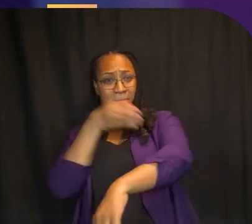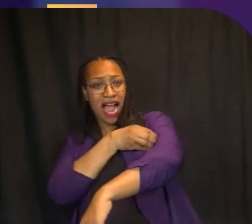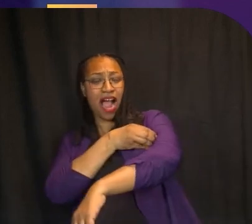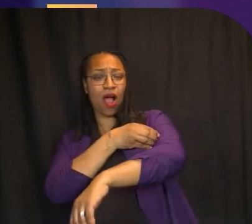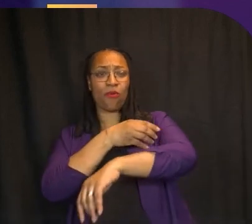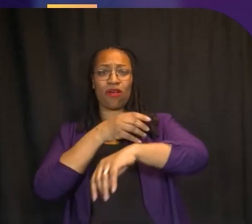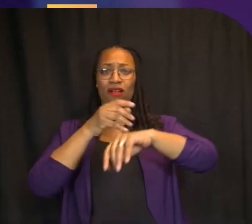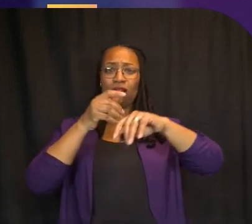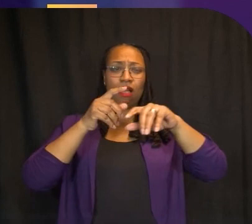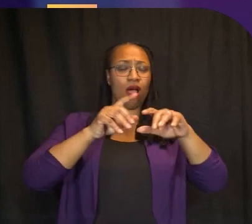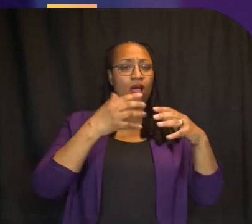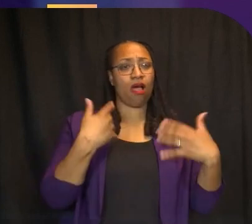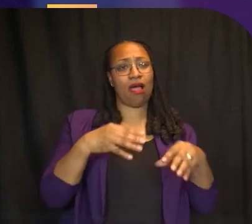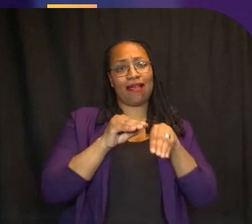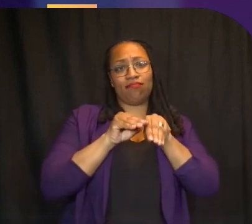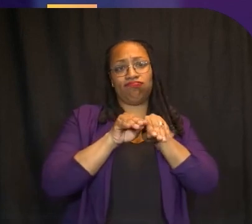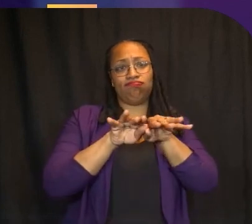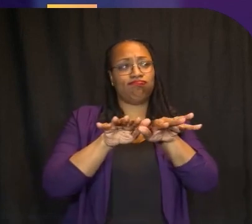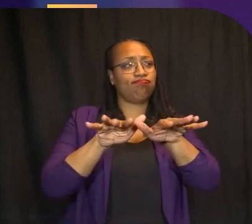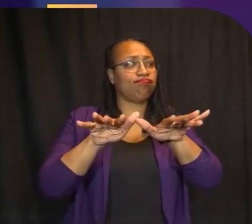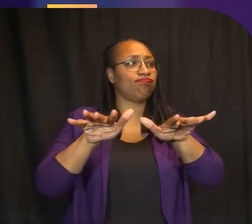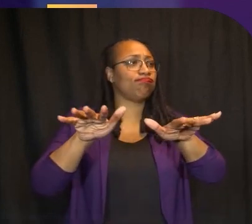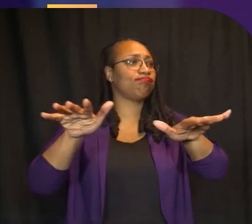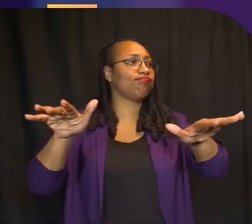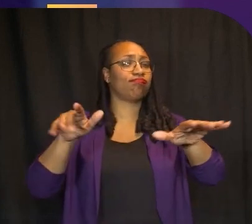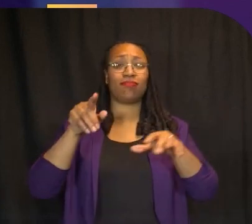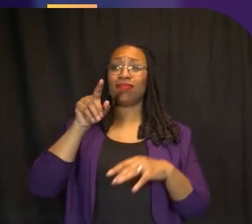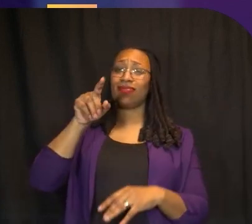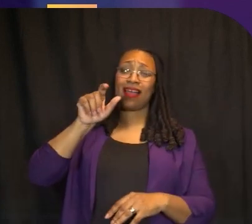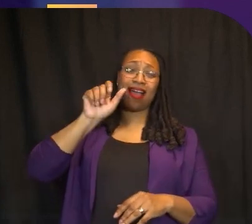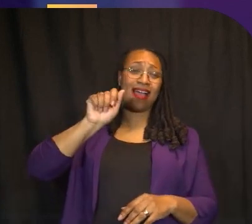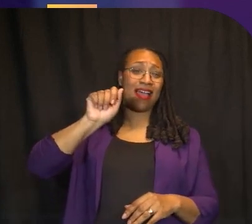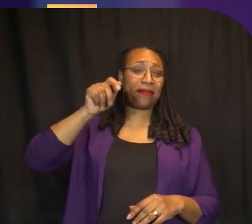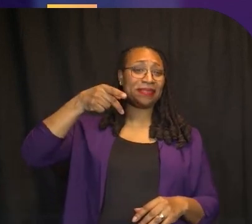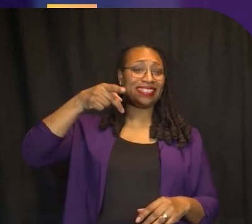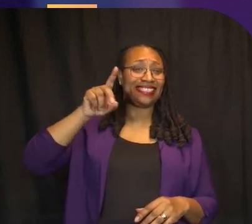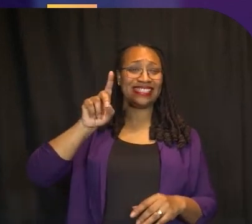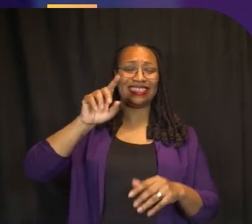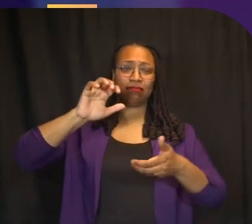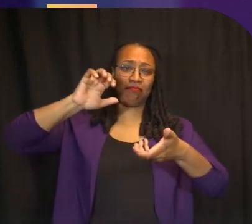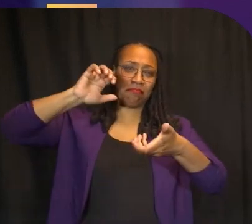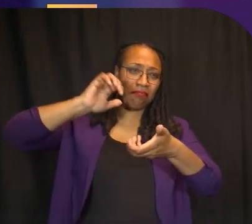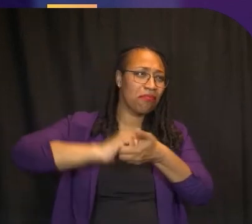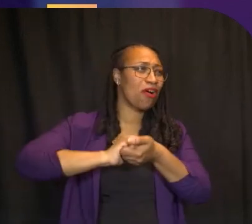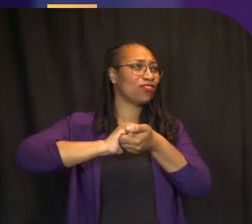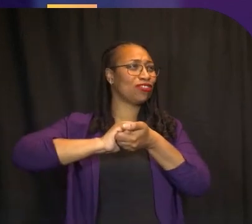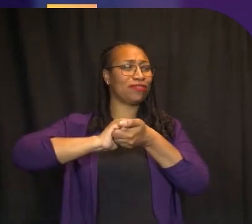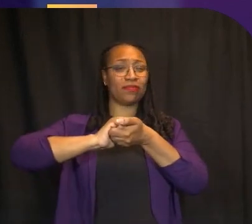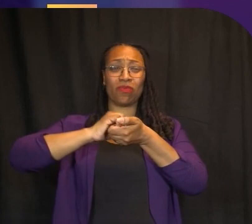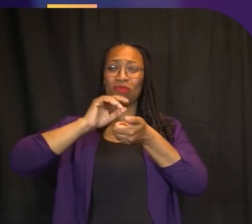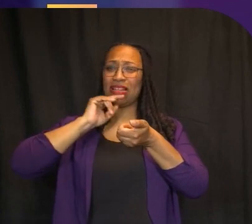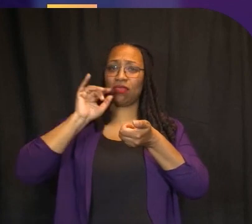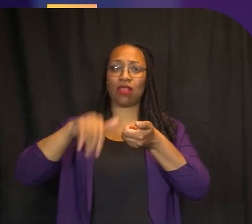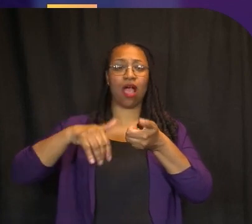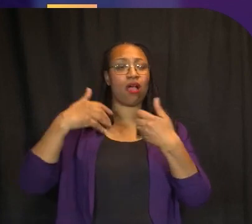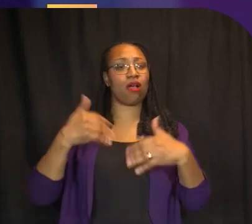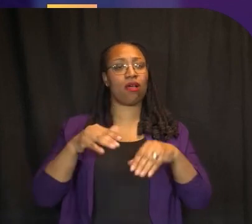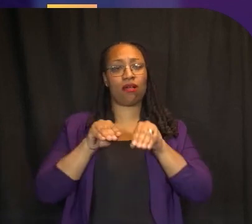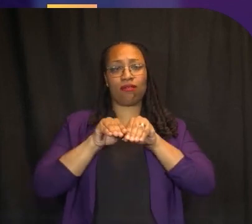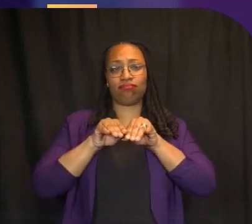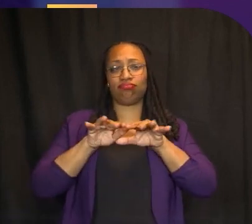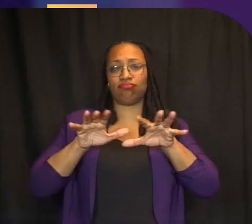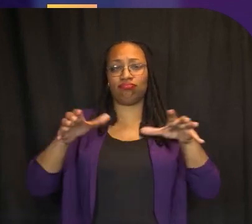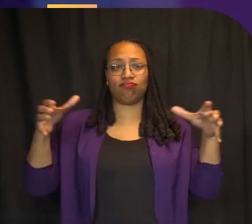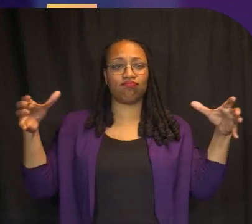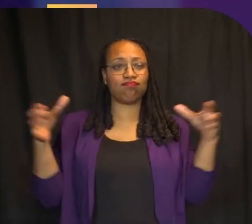AAPD. Last year, we joined AAPD as a national partner and co-founding member of the Disability Advisory Roundtable.